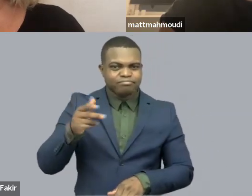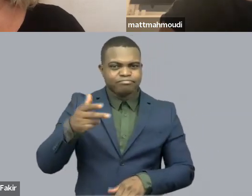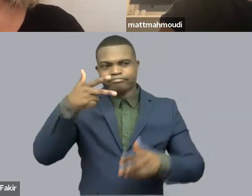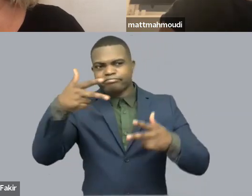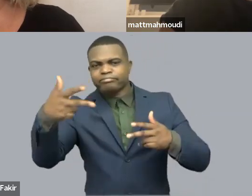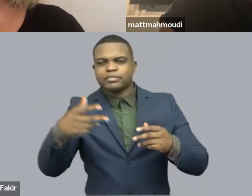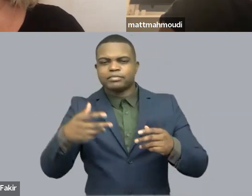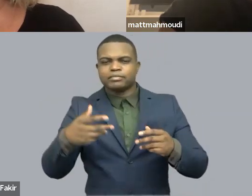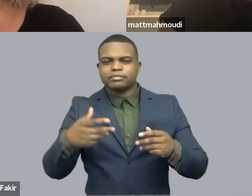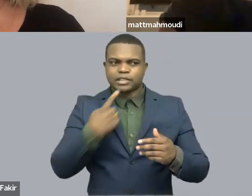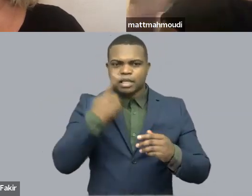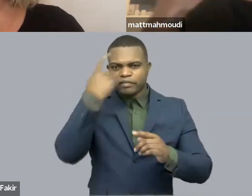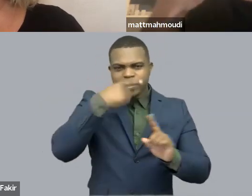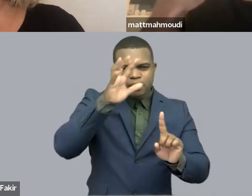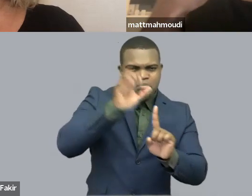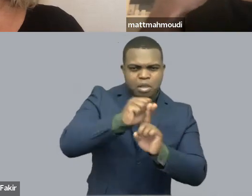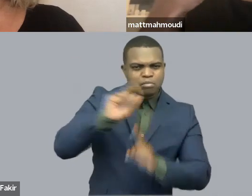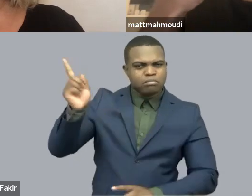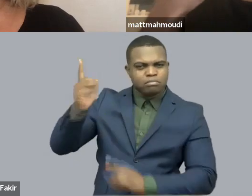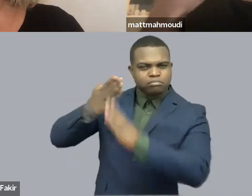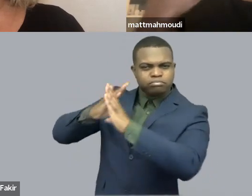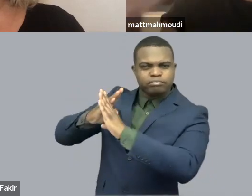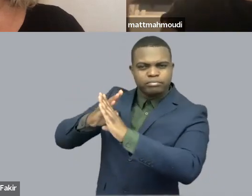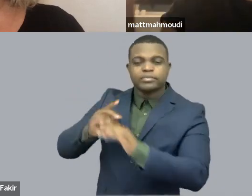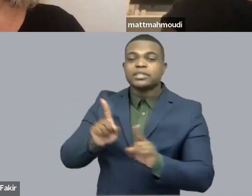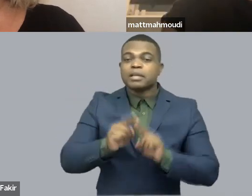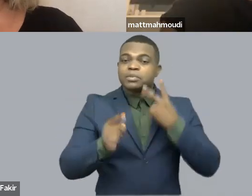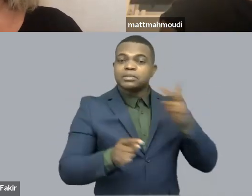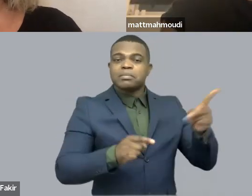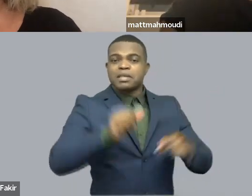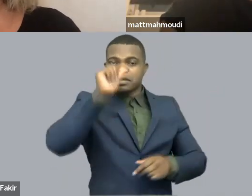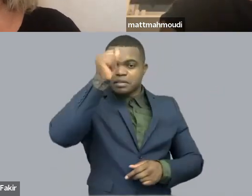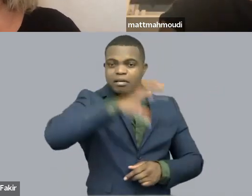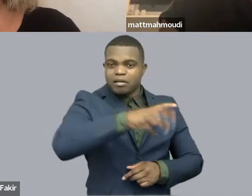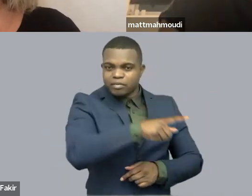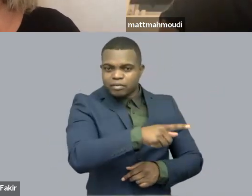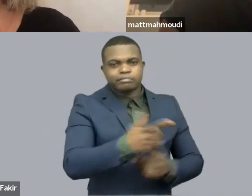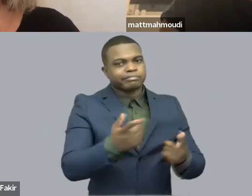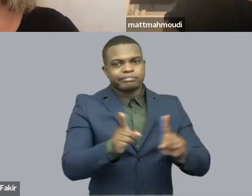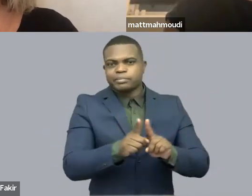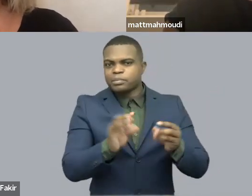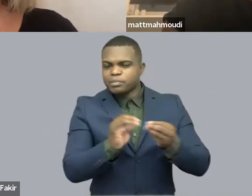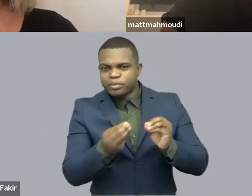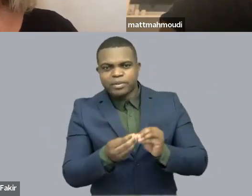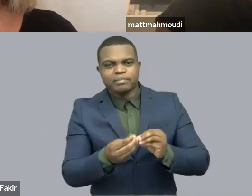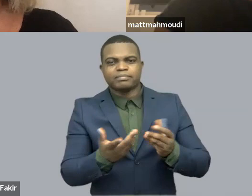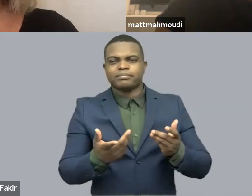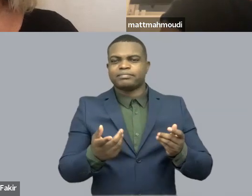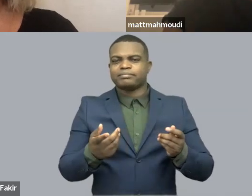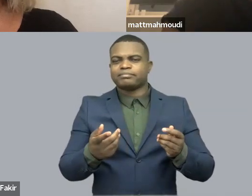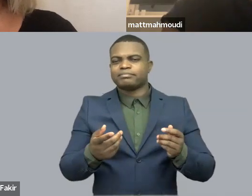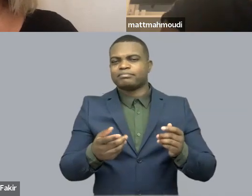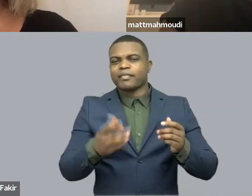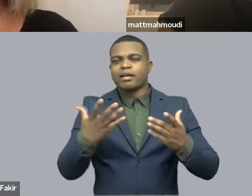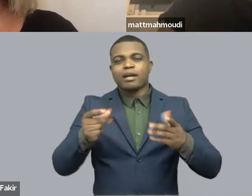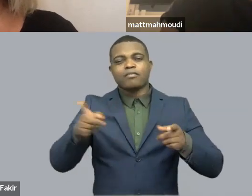facial recognition. And we're also starting to look at the ways in which this potentially plays out in the occupied Palestinian territories